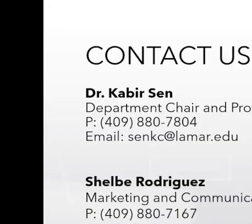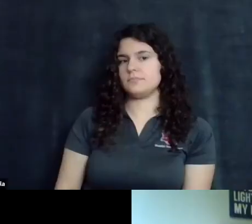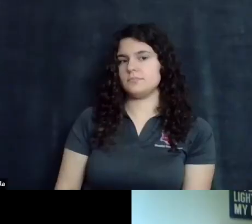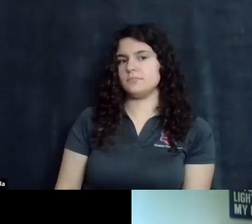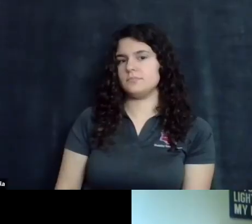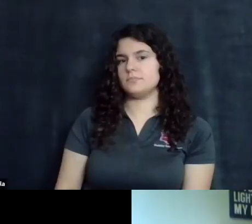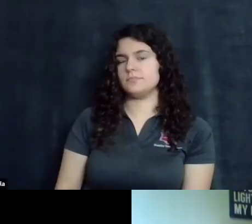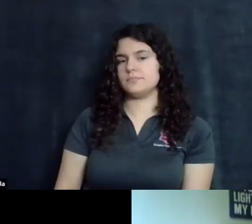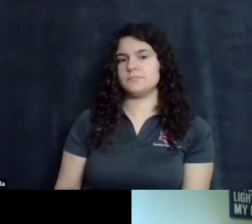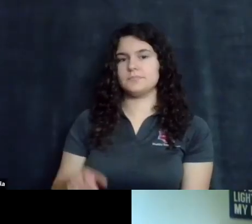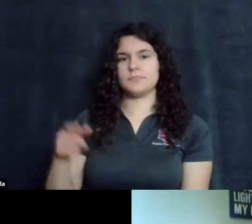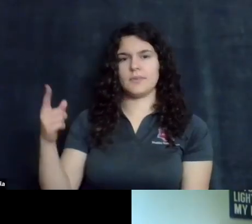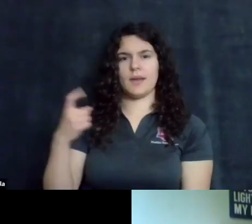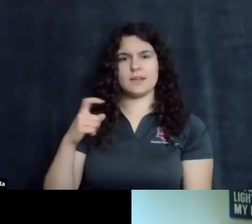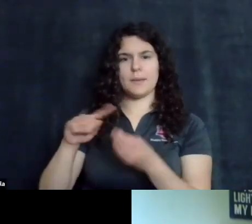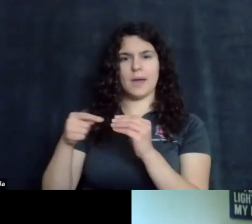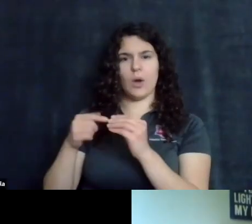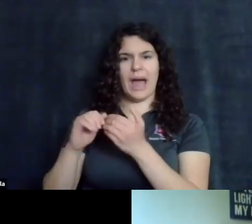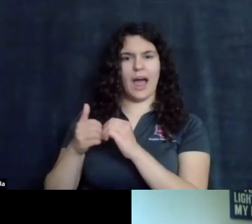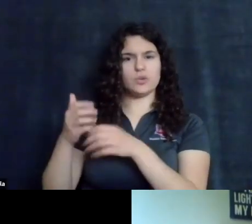about how they get advice.